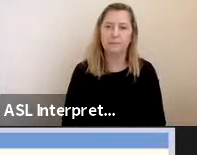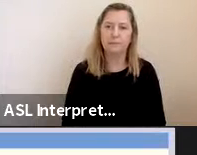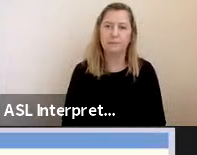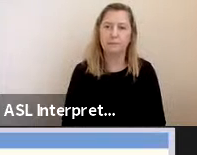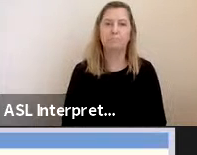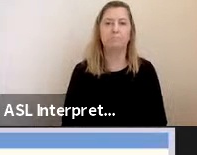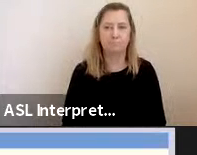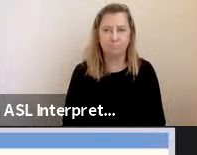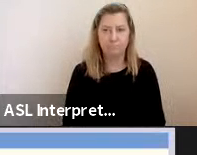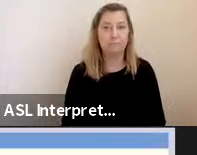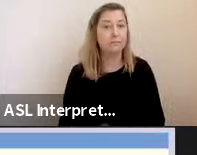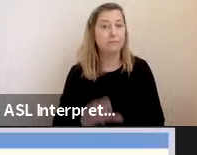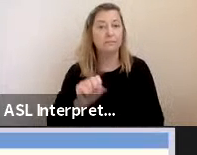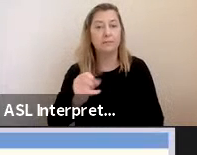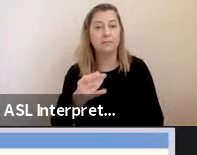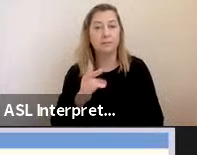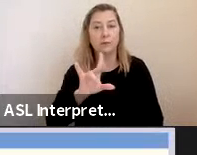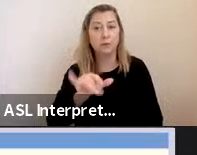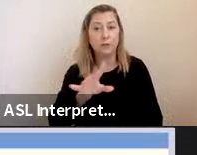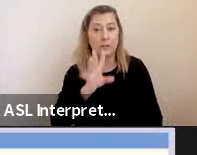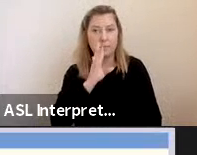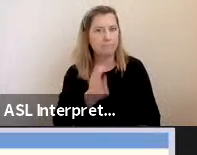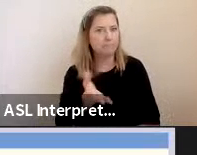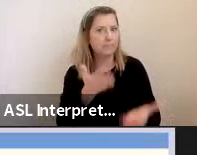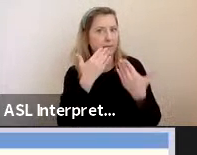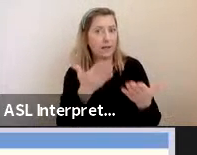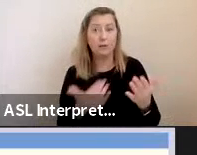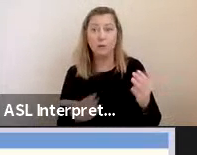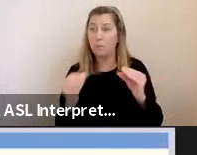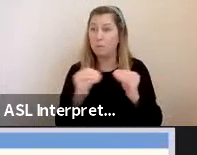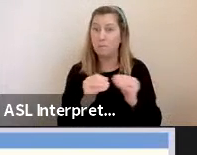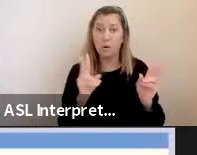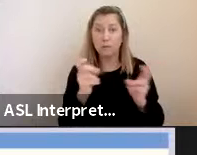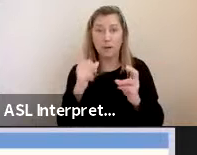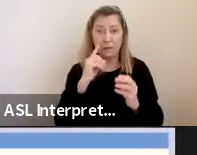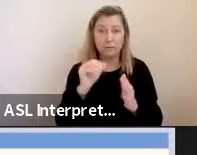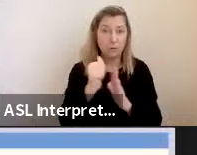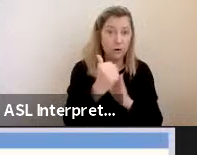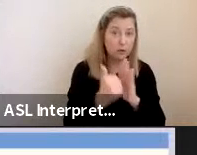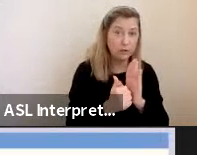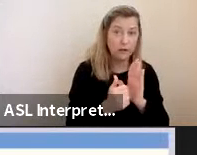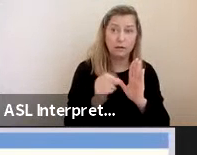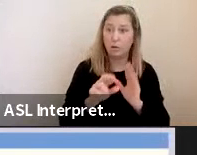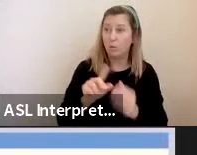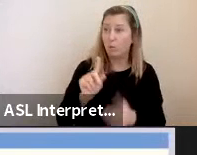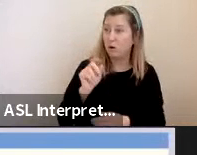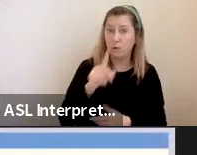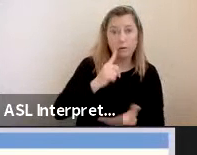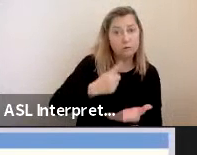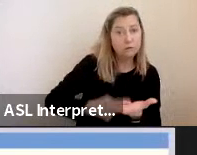All right, thank you. Any other agenda items or questions?